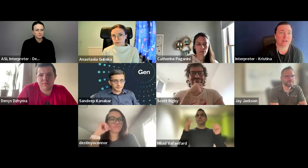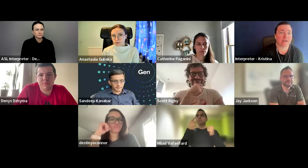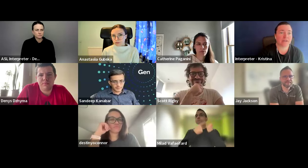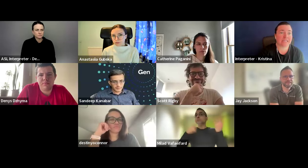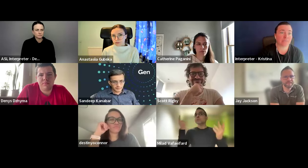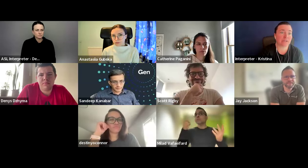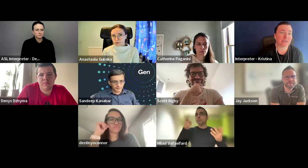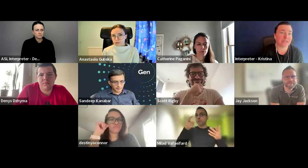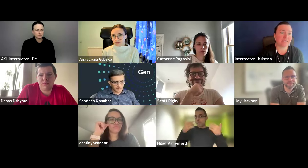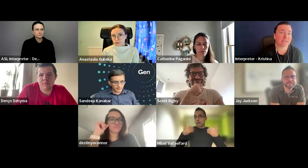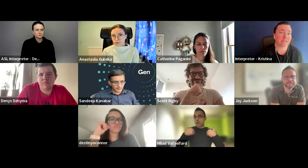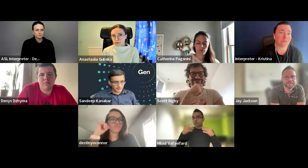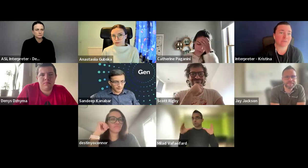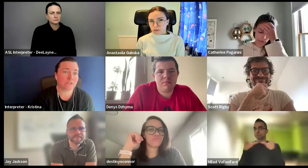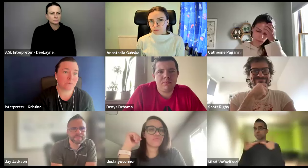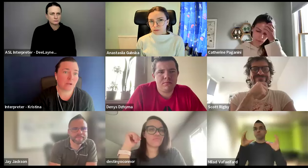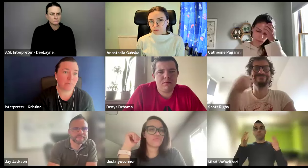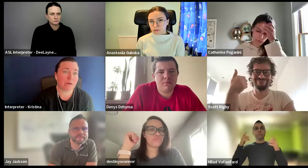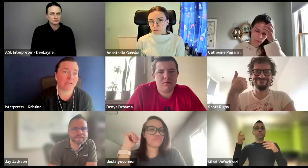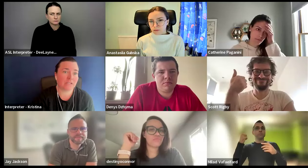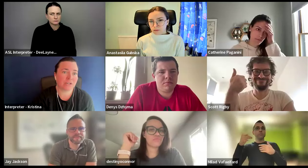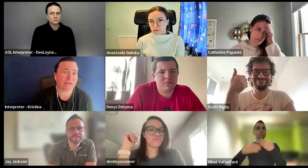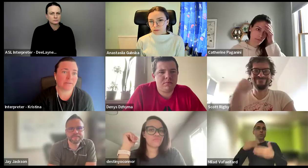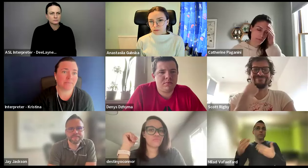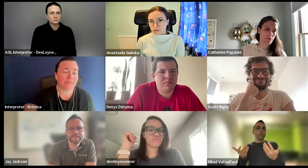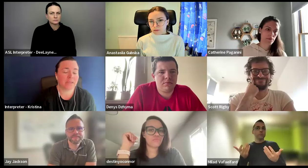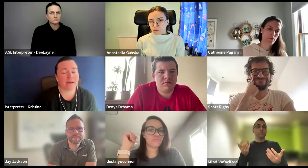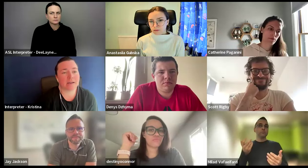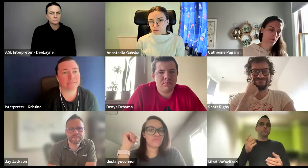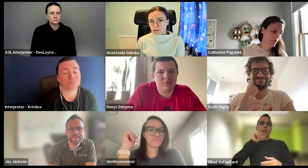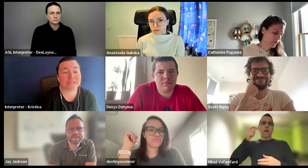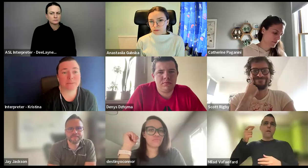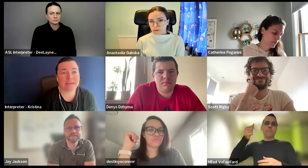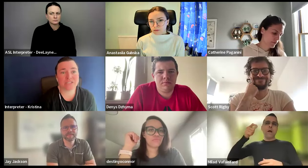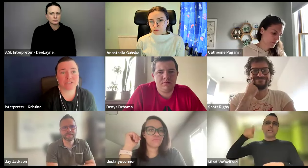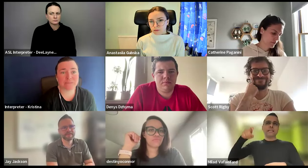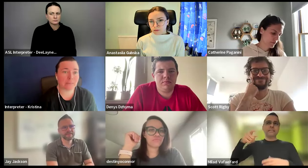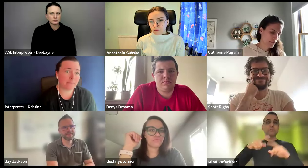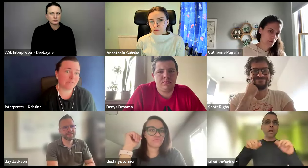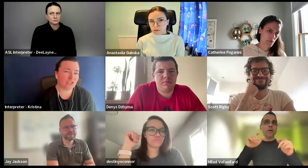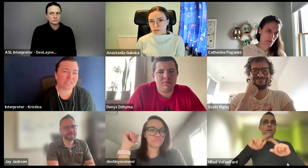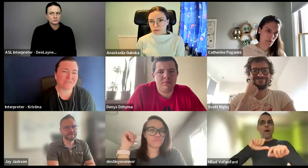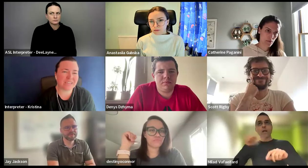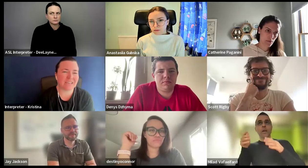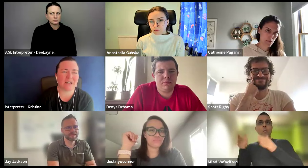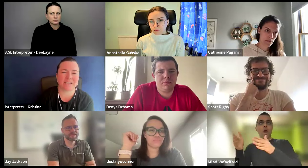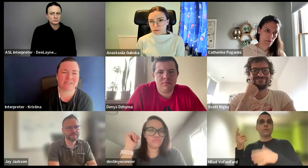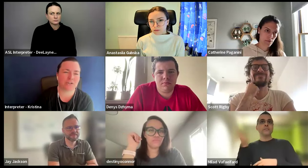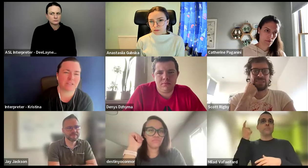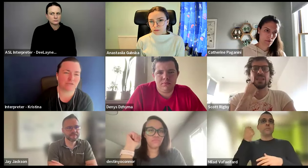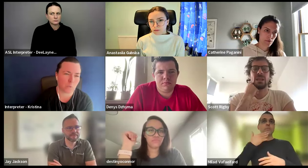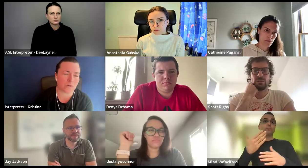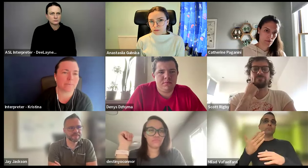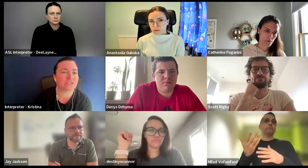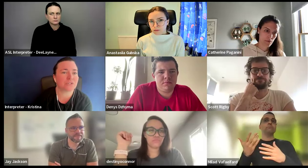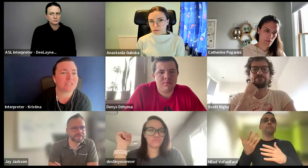show their experience, to help embellish their resume. Is there some type of certificate, not